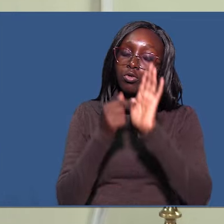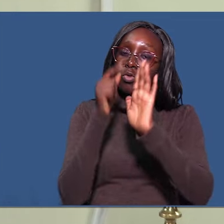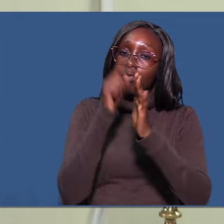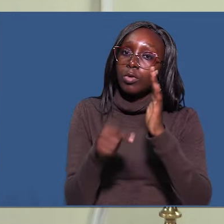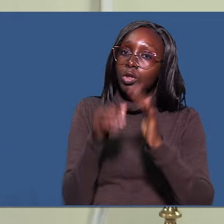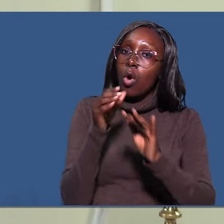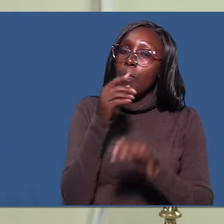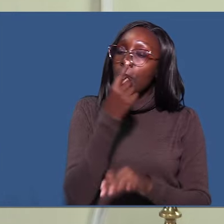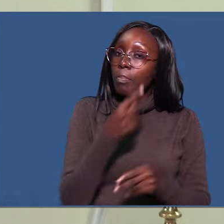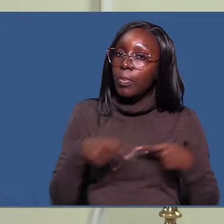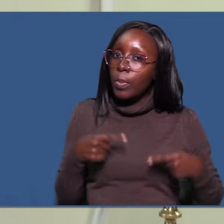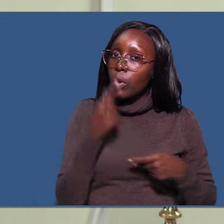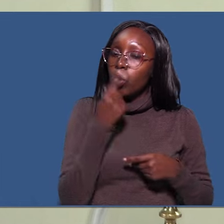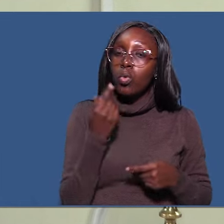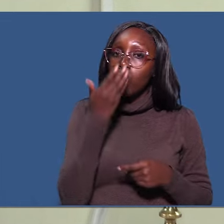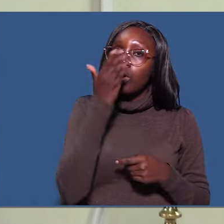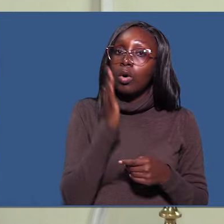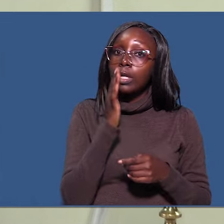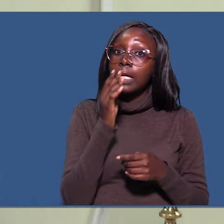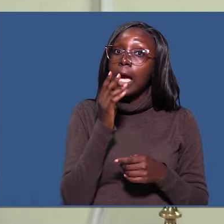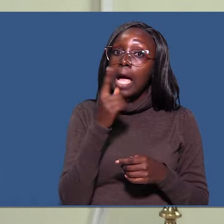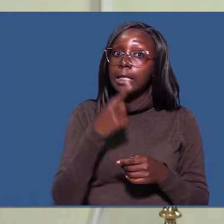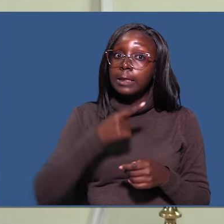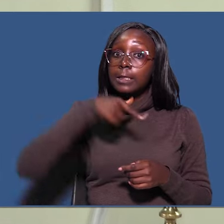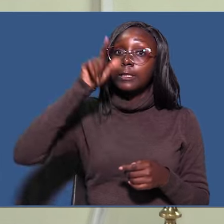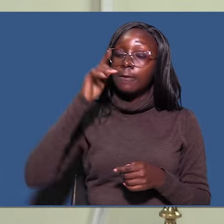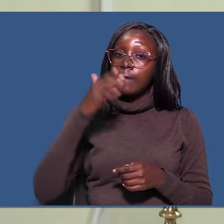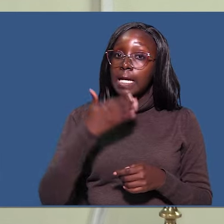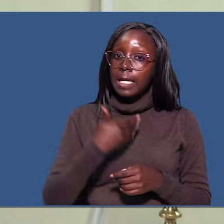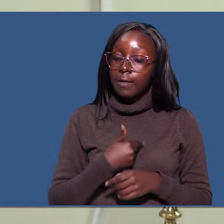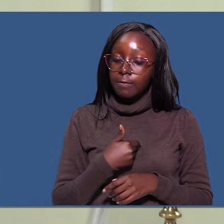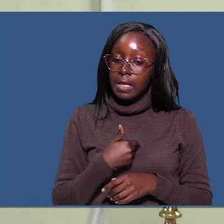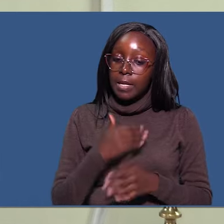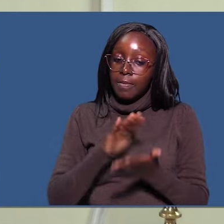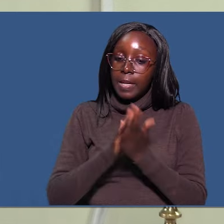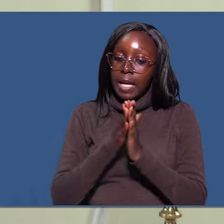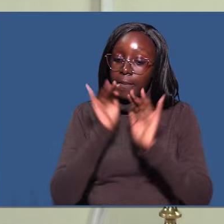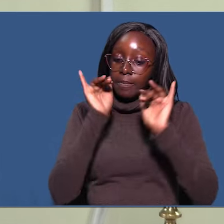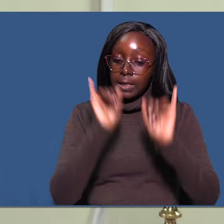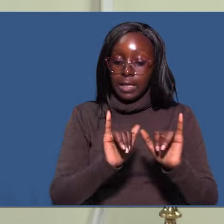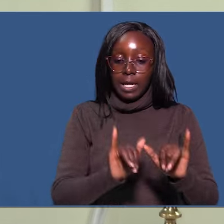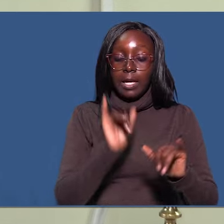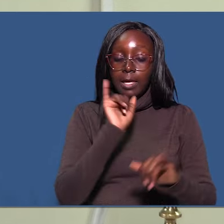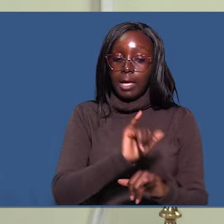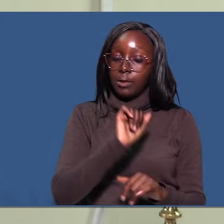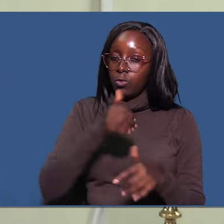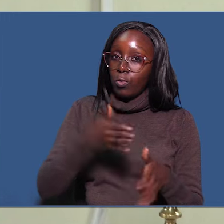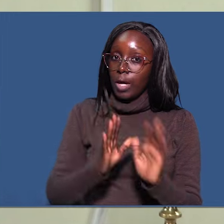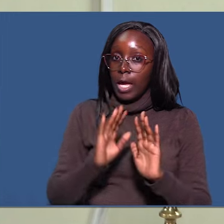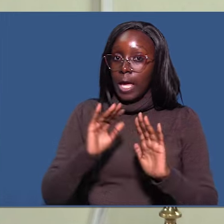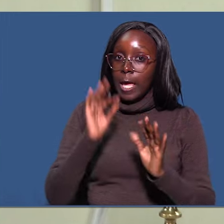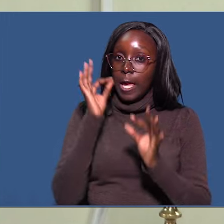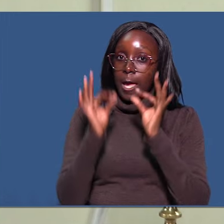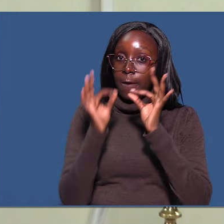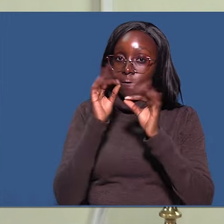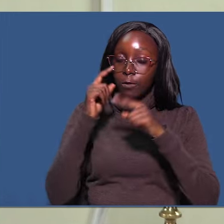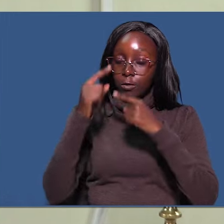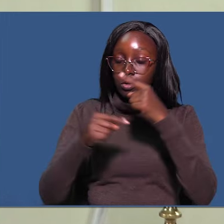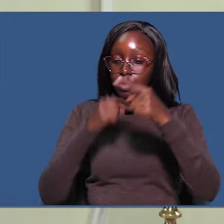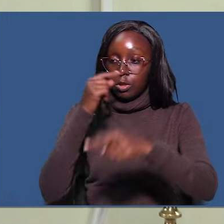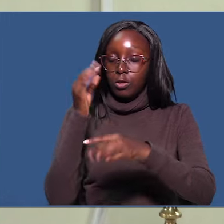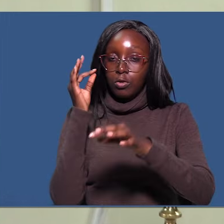justified will only remain so by living their faith in God, who is the source of their vindication or their